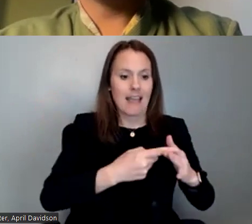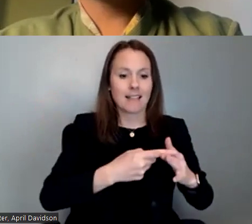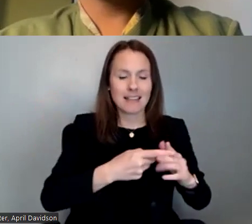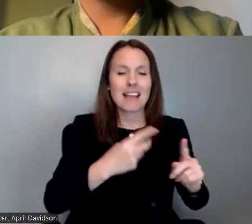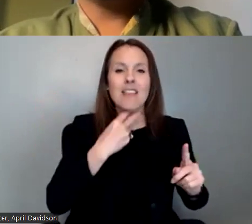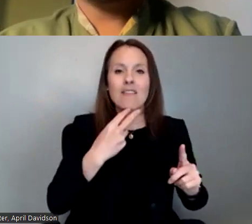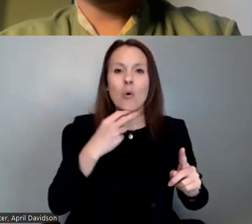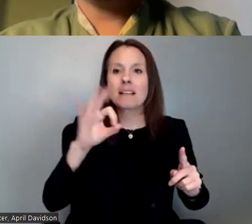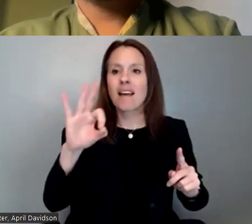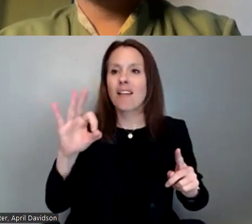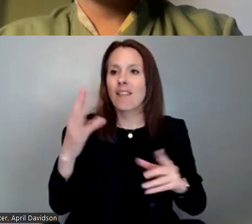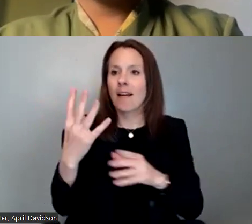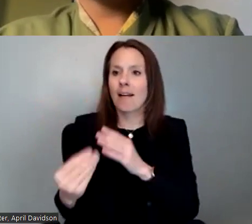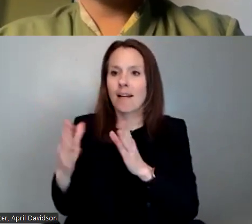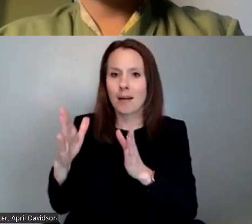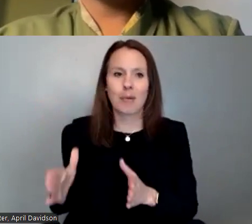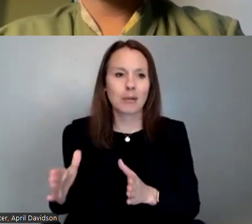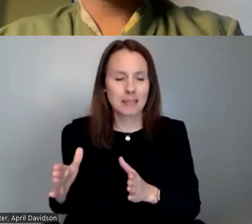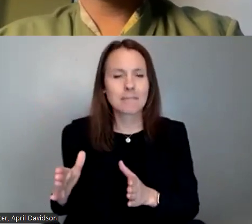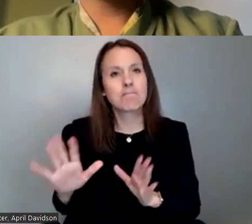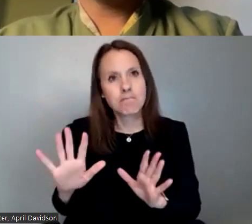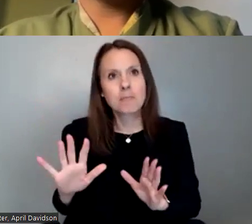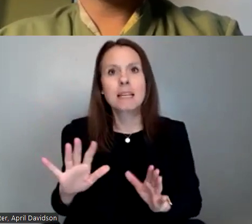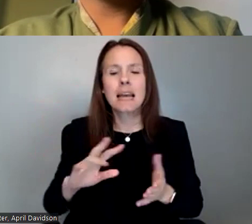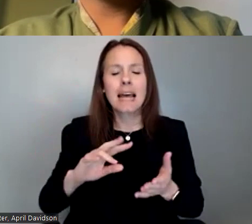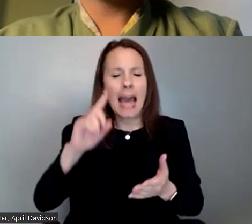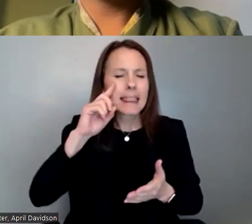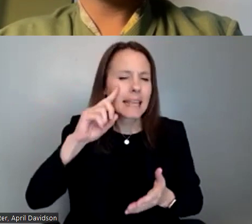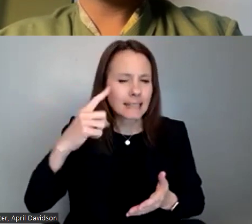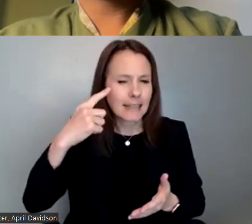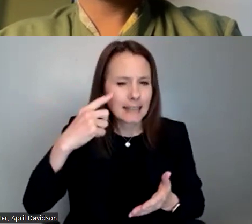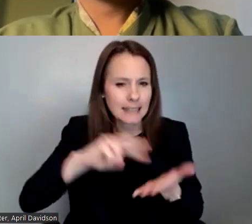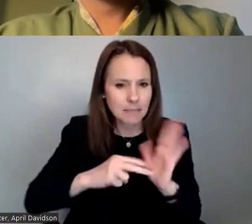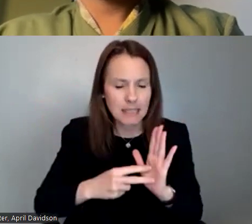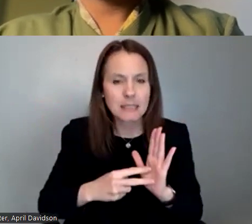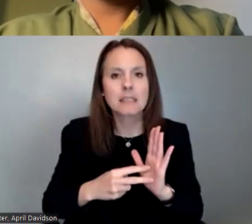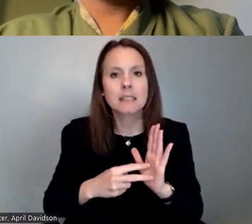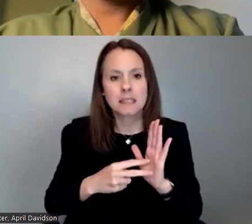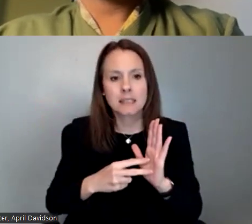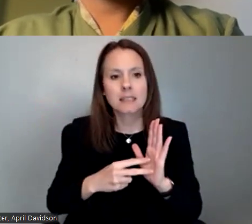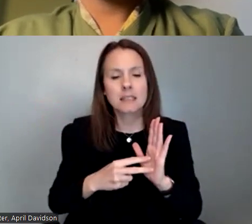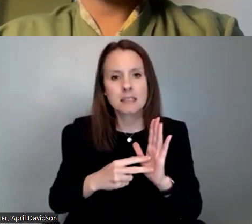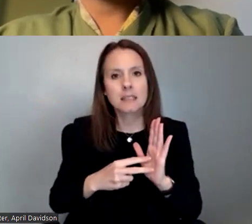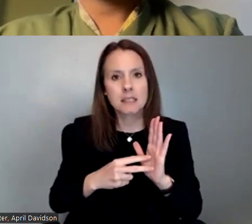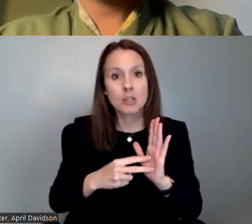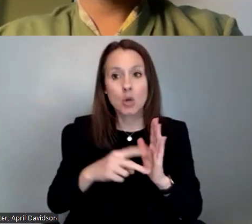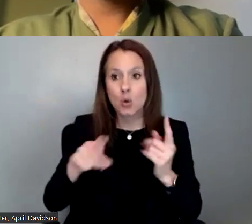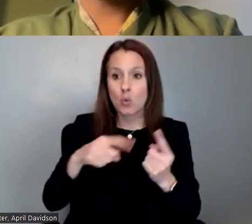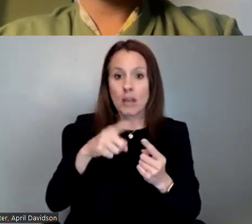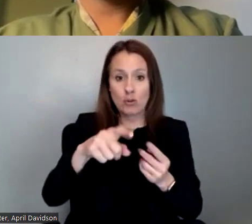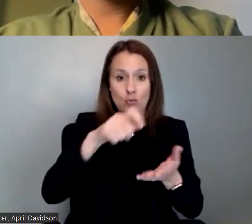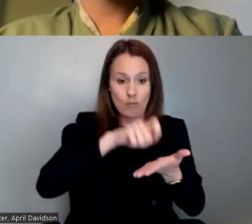an absent person. And I think what he's getting at there is that when you